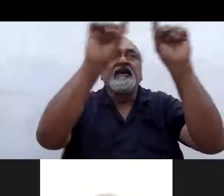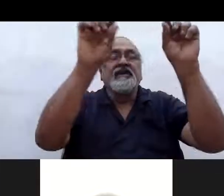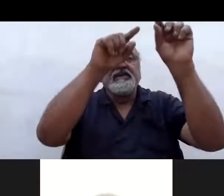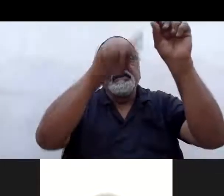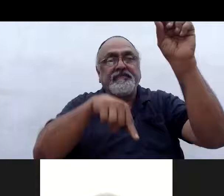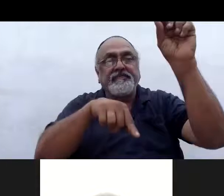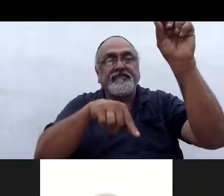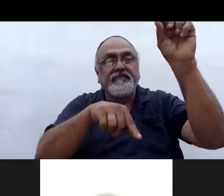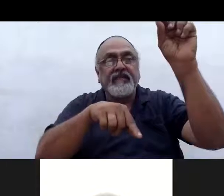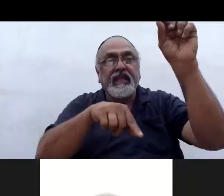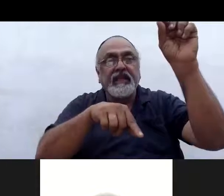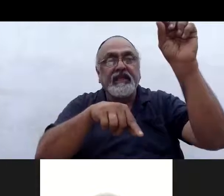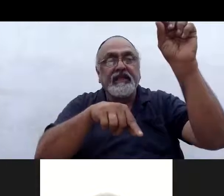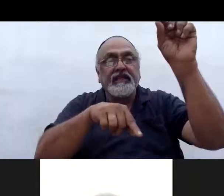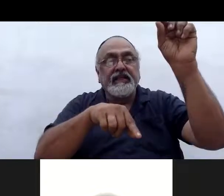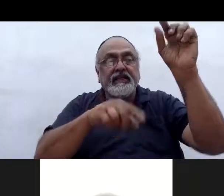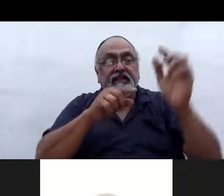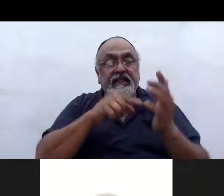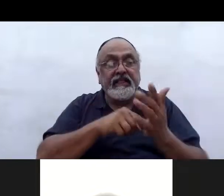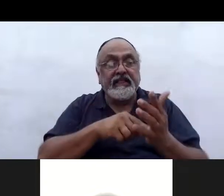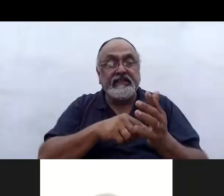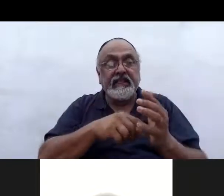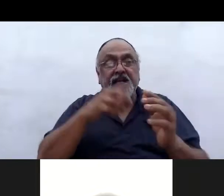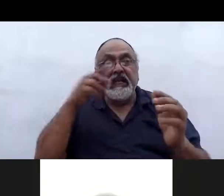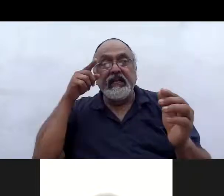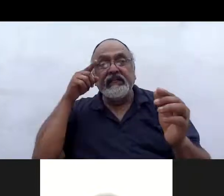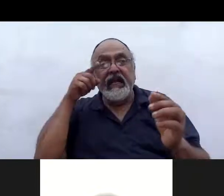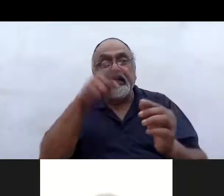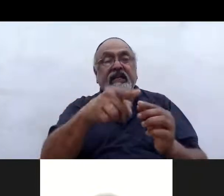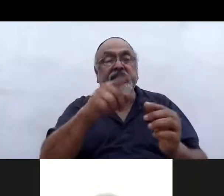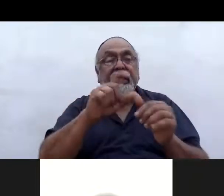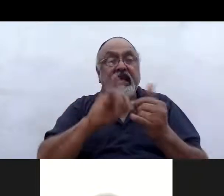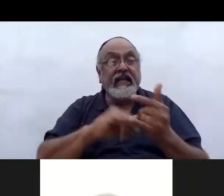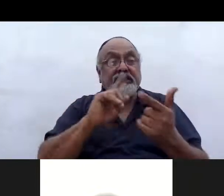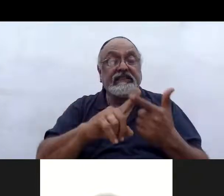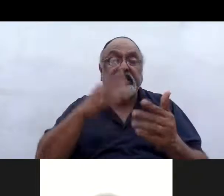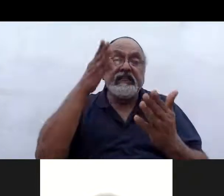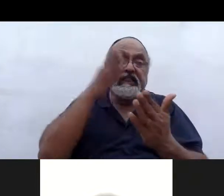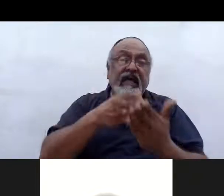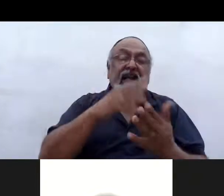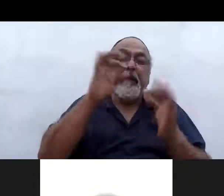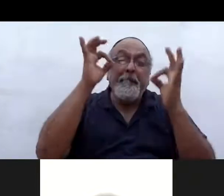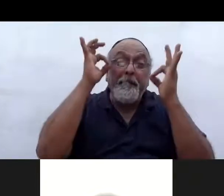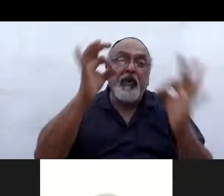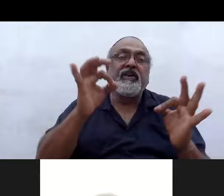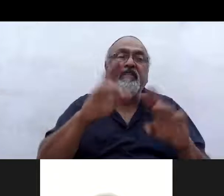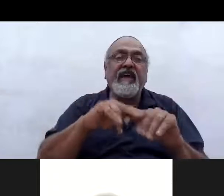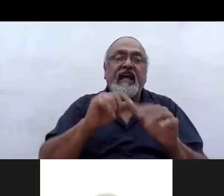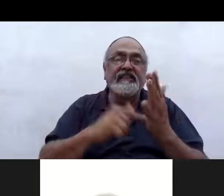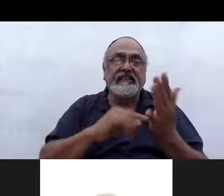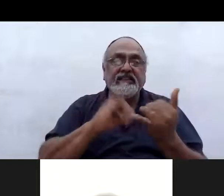give, it should be directly related to the case at hand. Vital facts are supposed to be taken. For